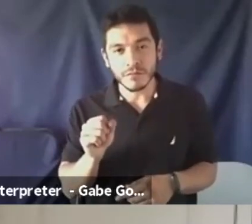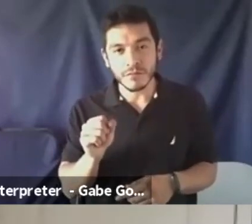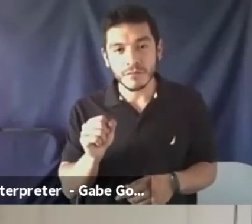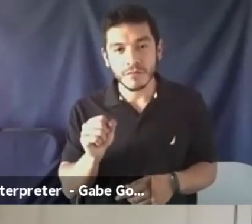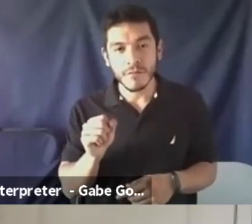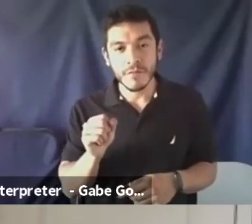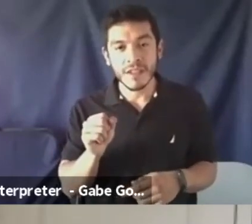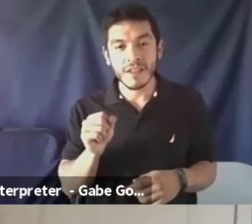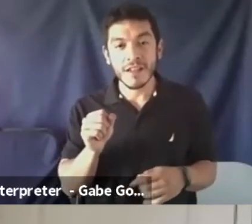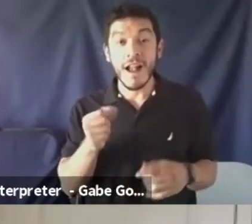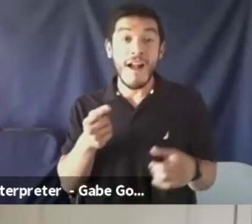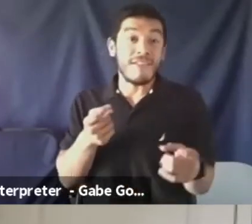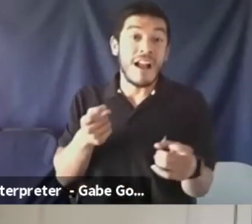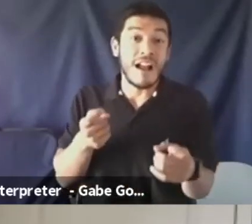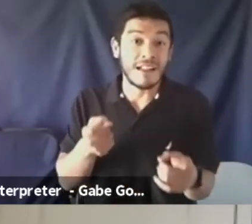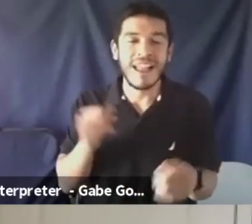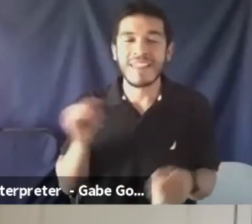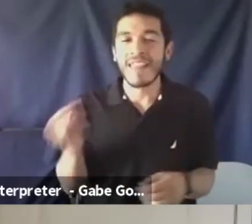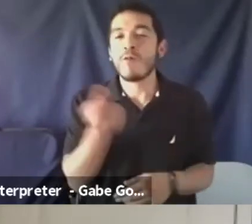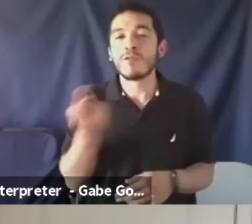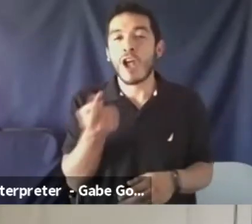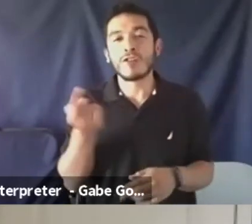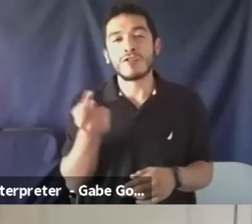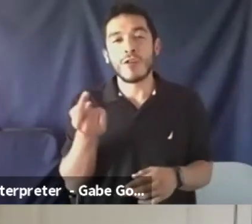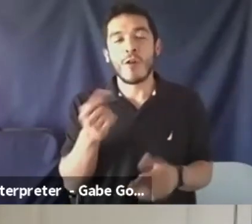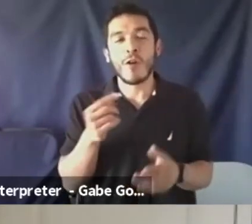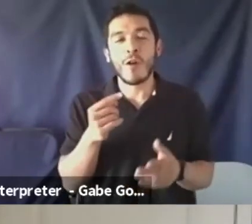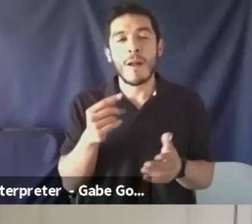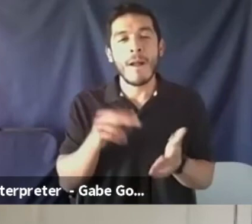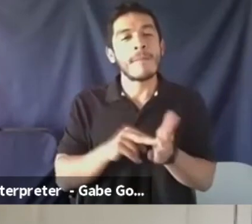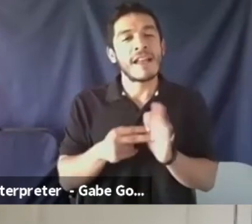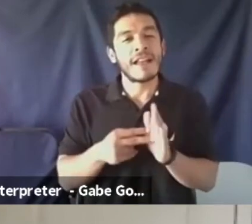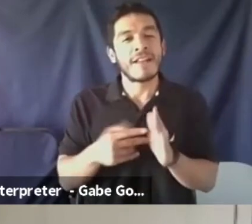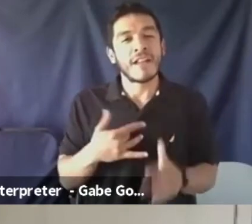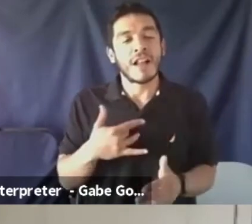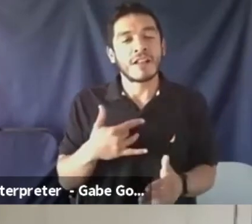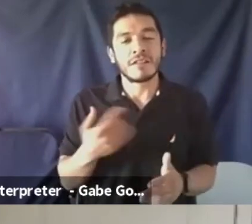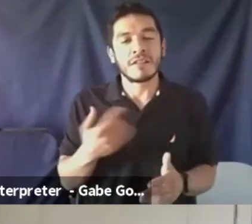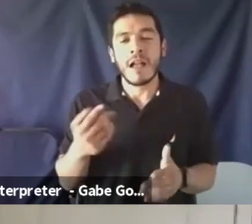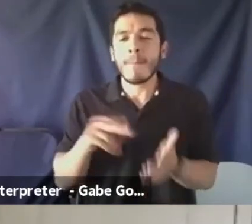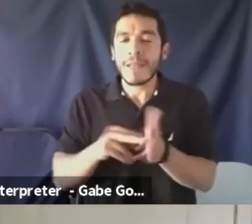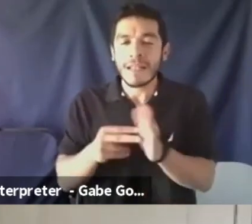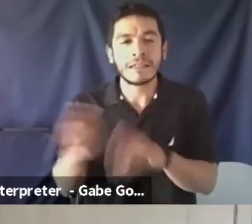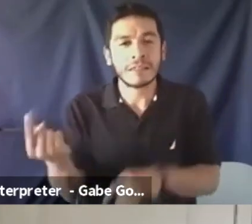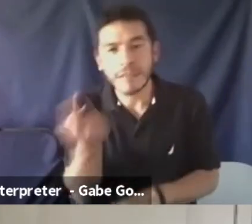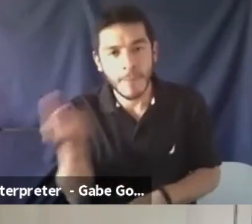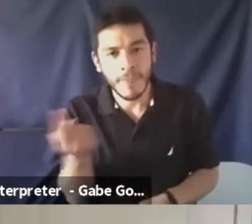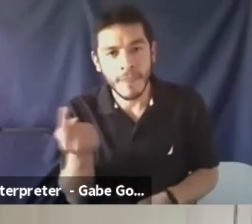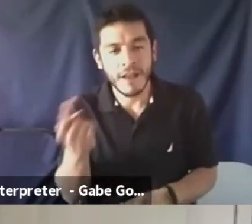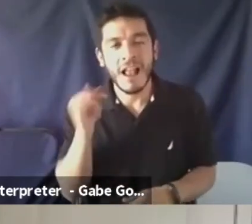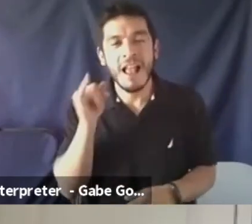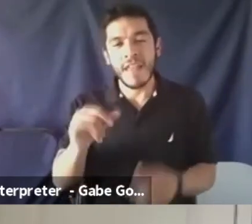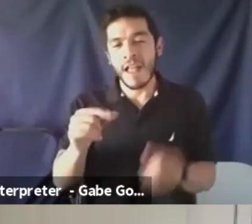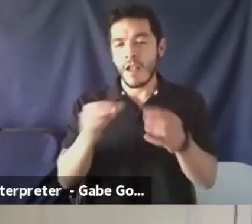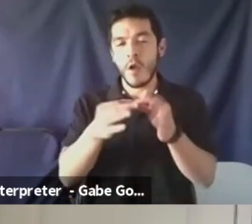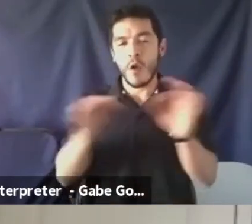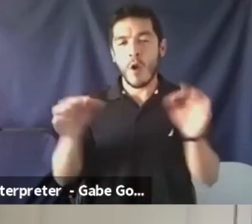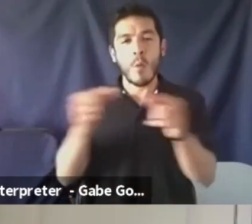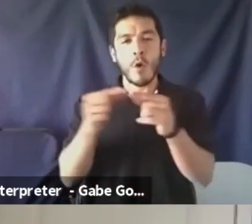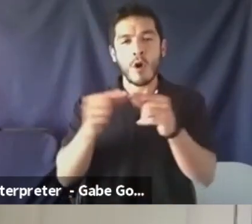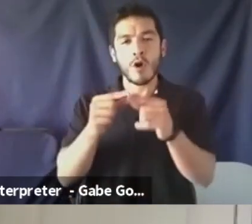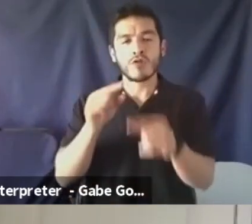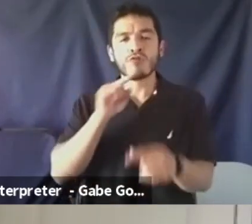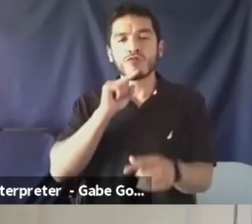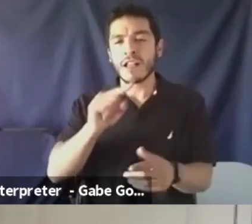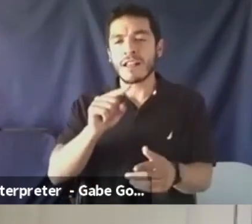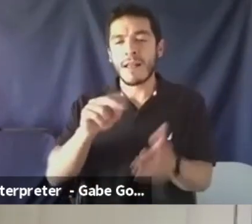upbeat, that was also meaningful, you know, lyrics that would still hit, you know, like you were saying earlier, like